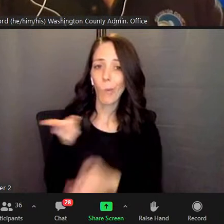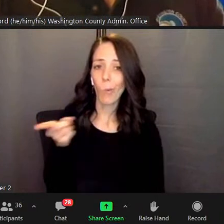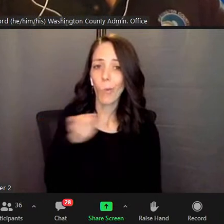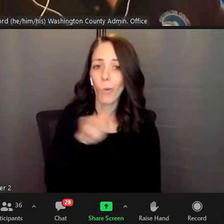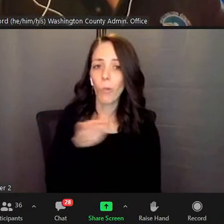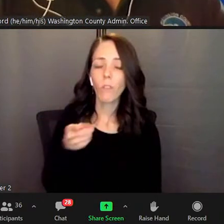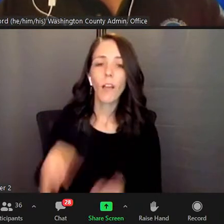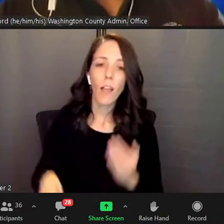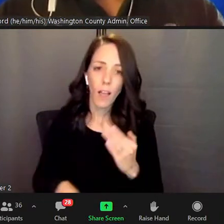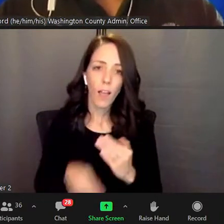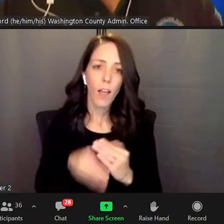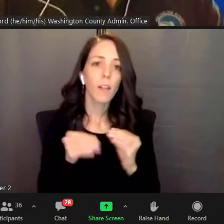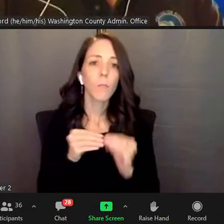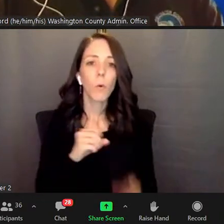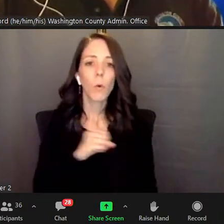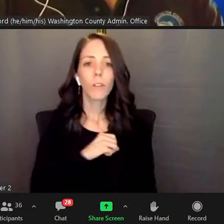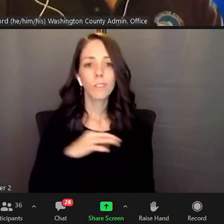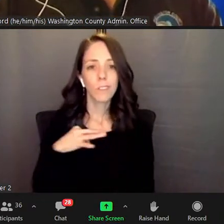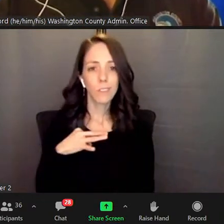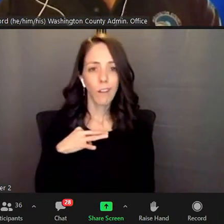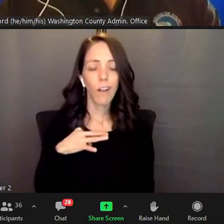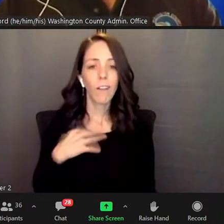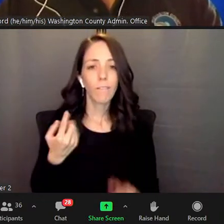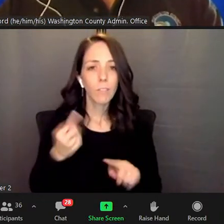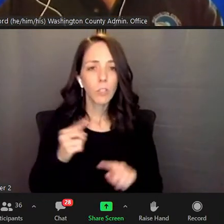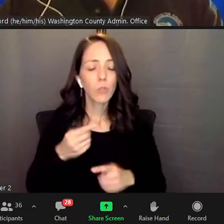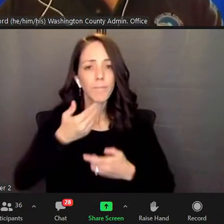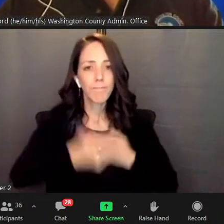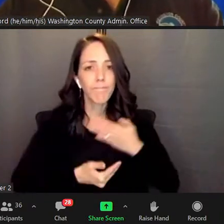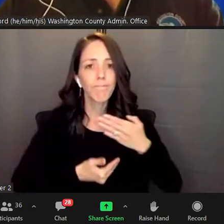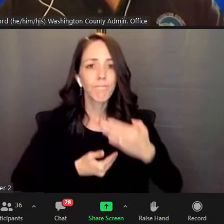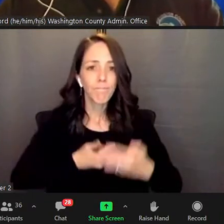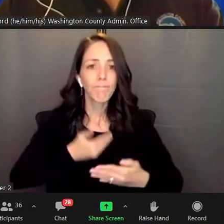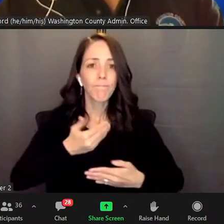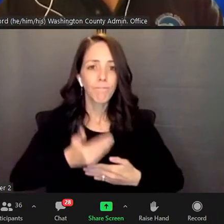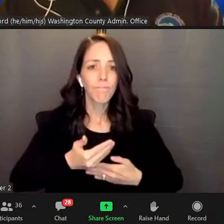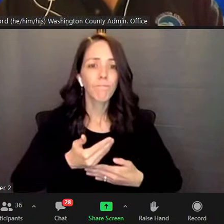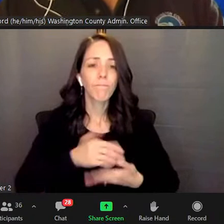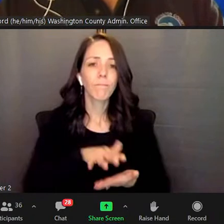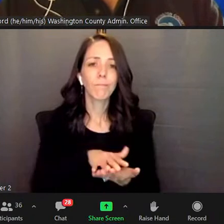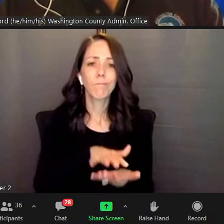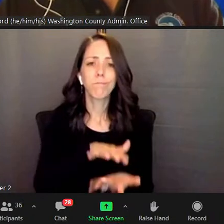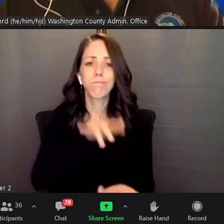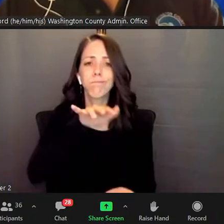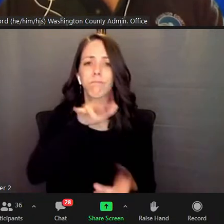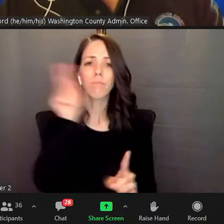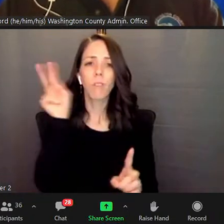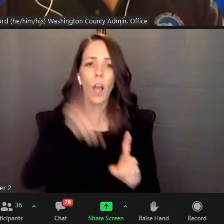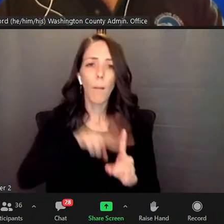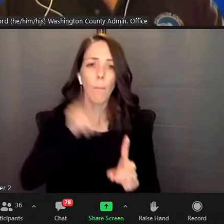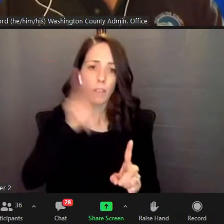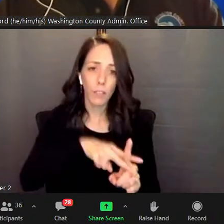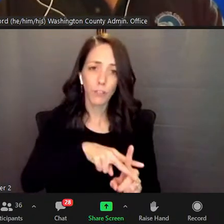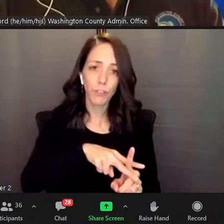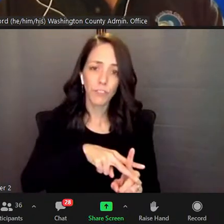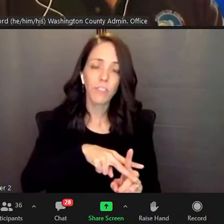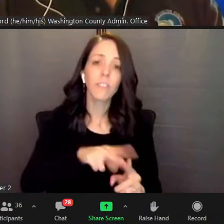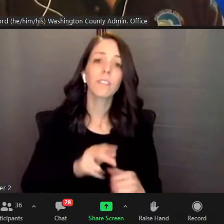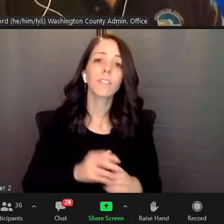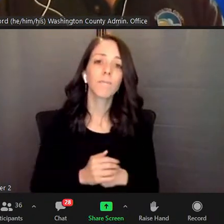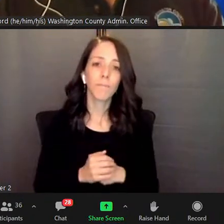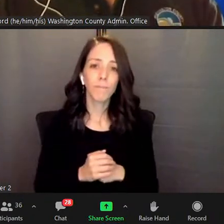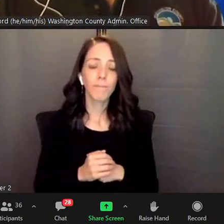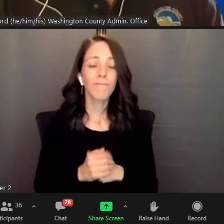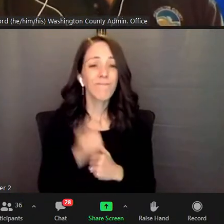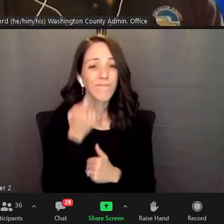staff resources into trying to process the backlog of applications. Just